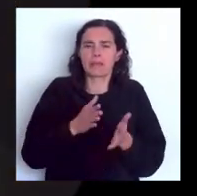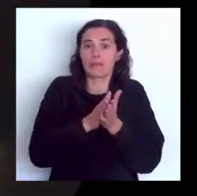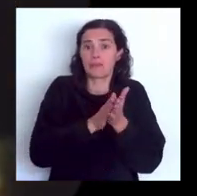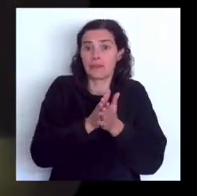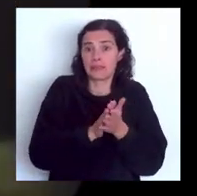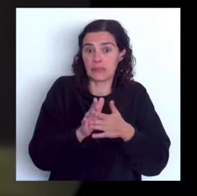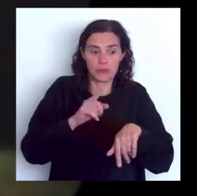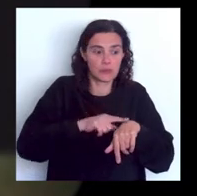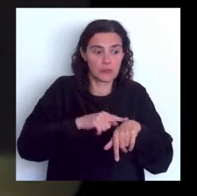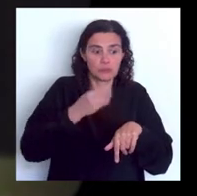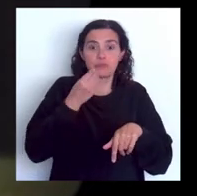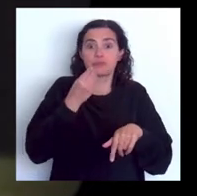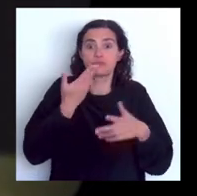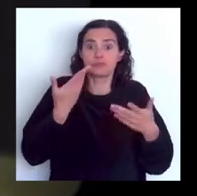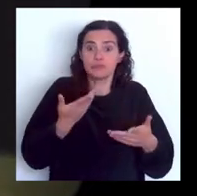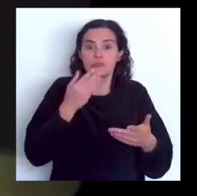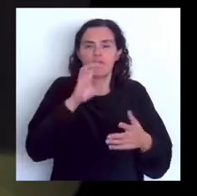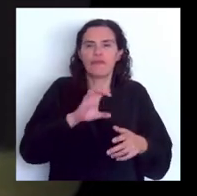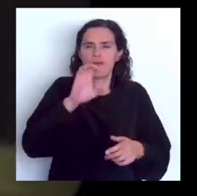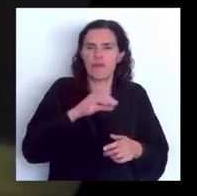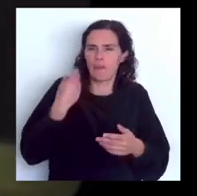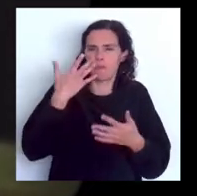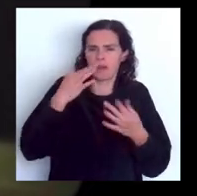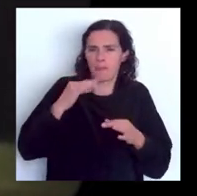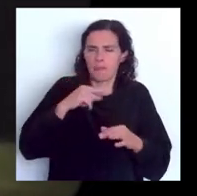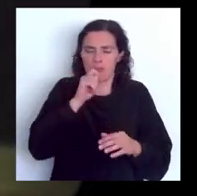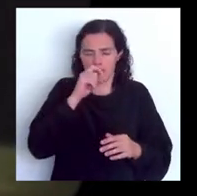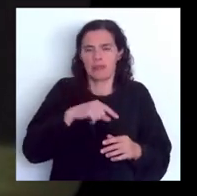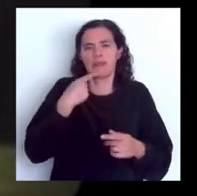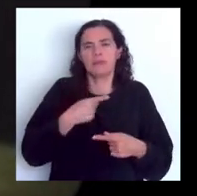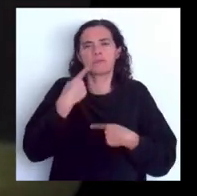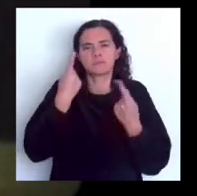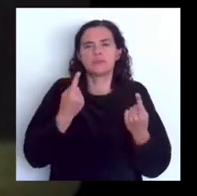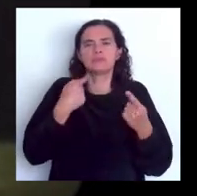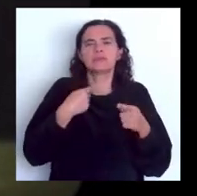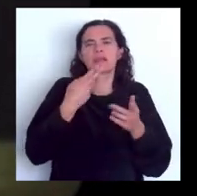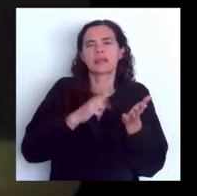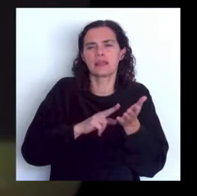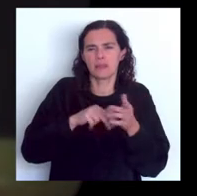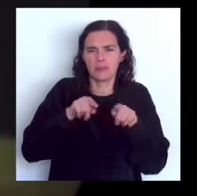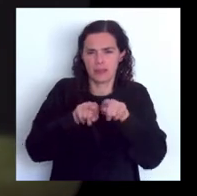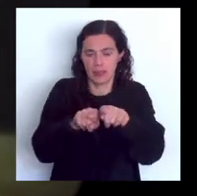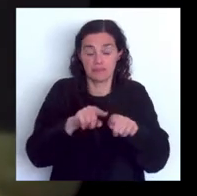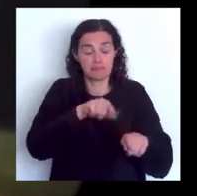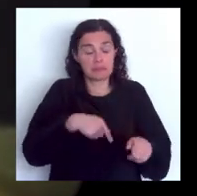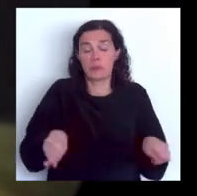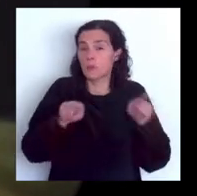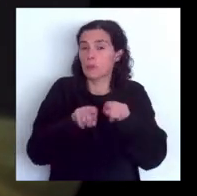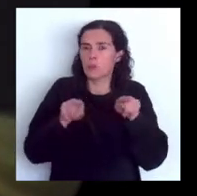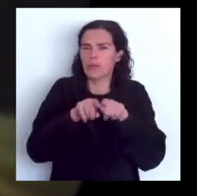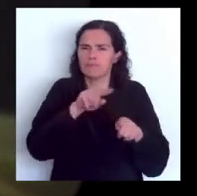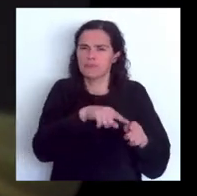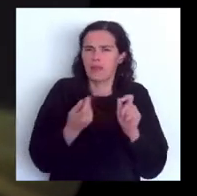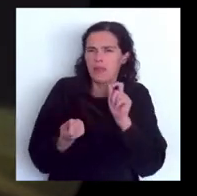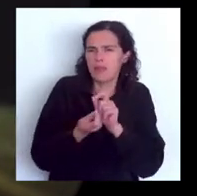time which is anachronistic to actually present a parallel reality. There is the same with